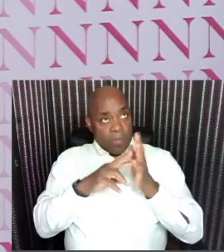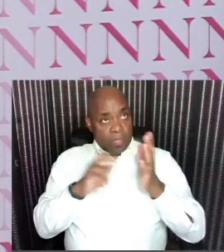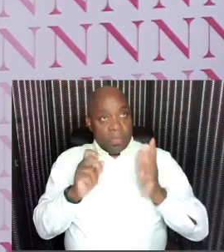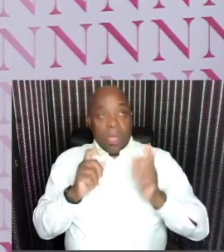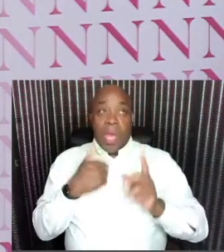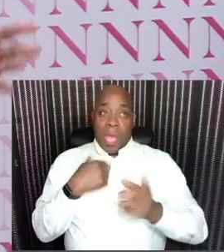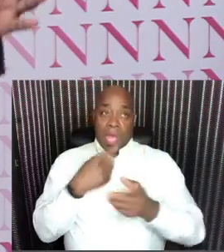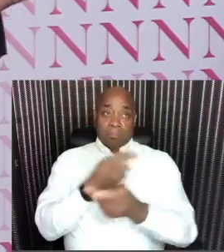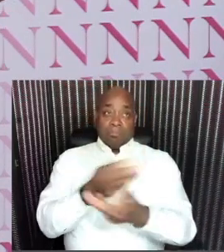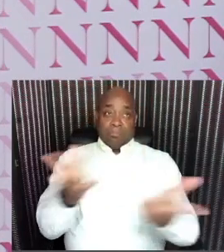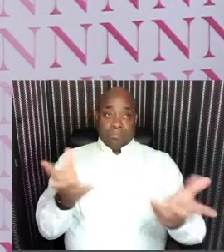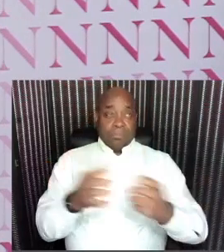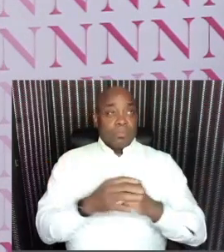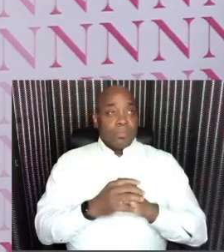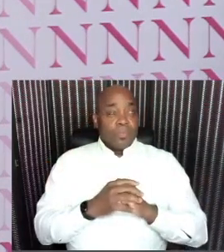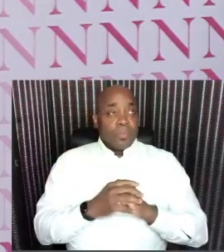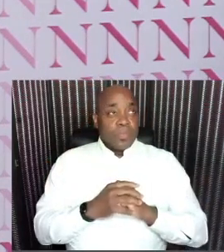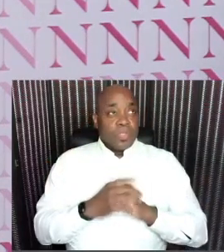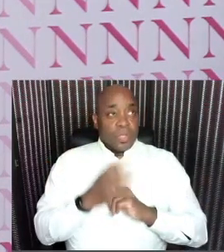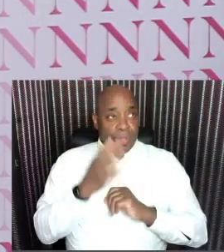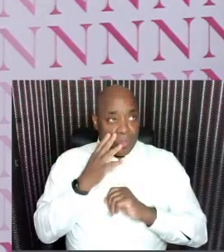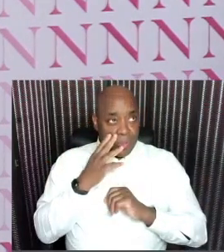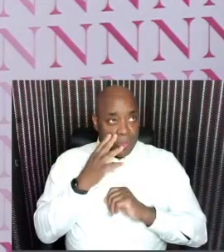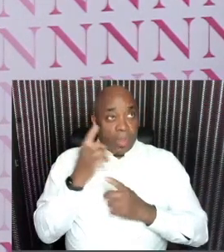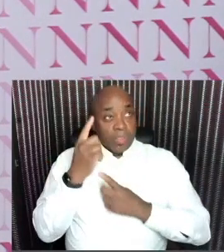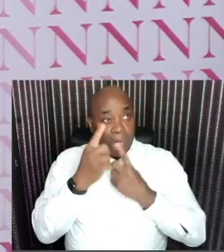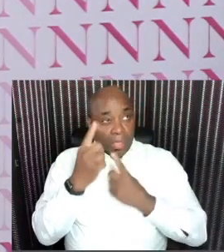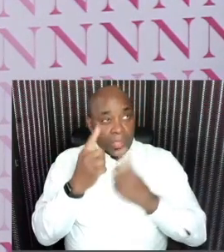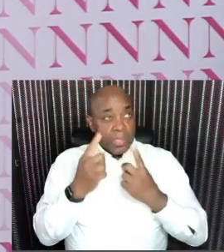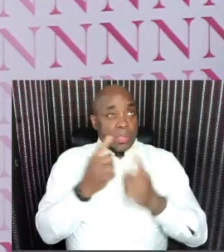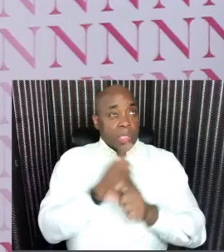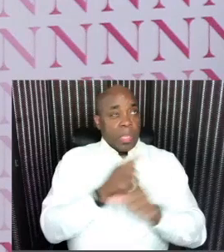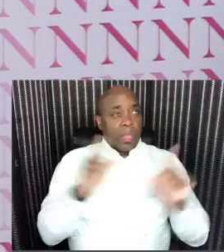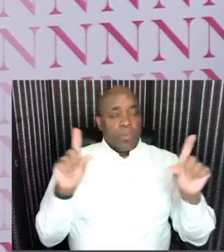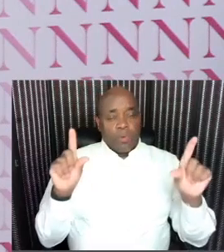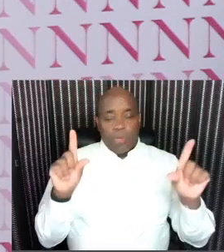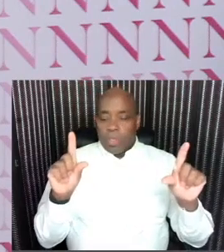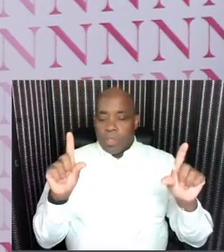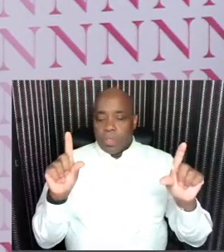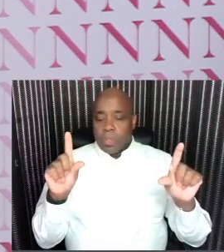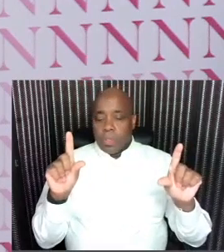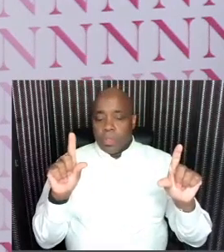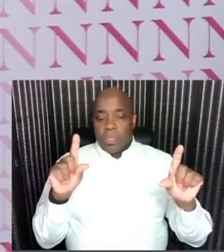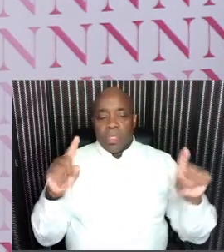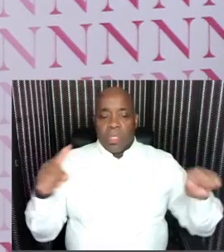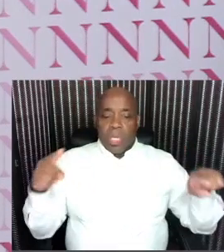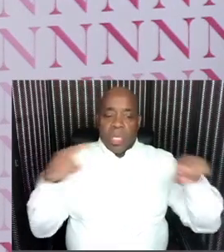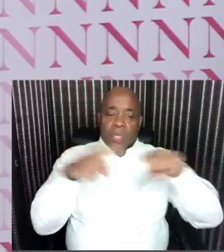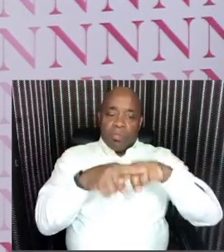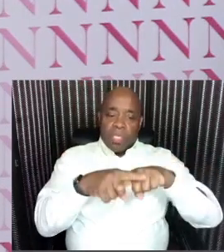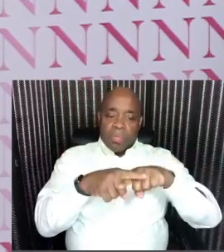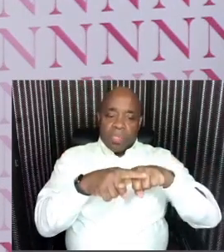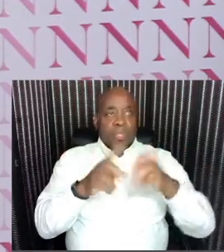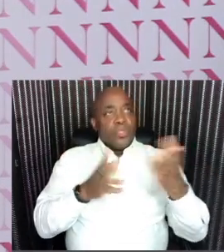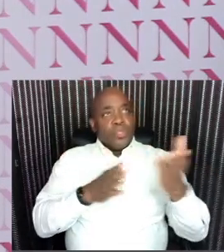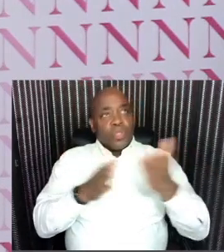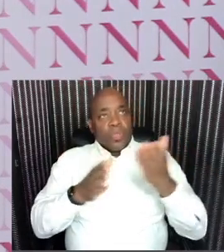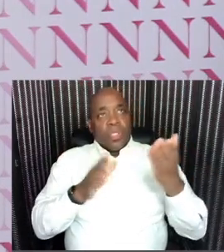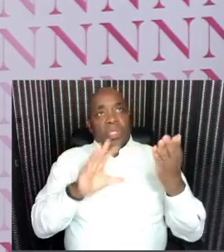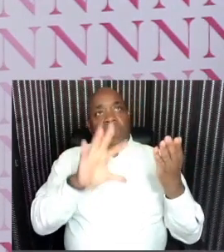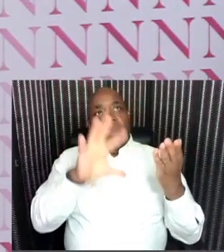me about it, is speculation and liberation intersecting in the service of African